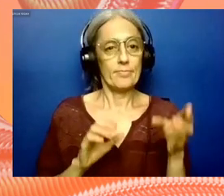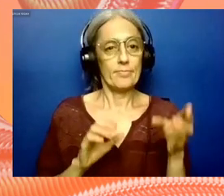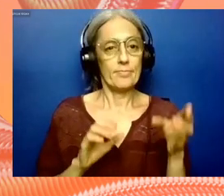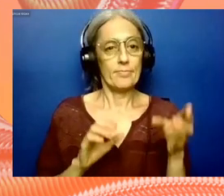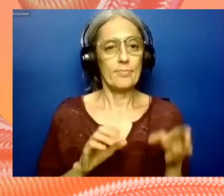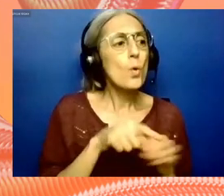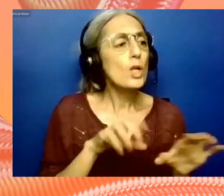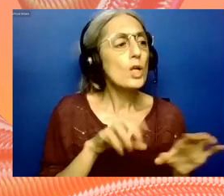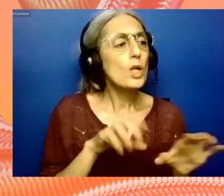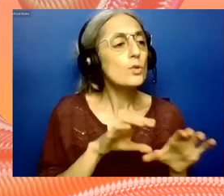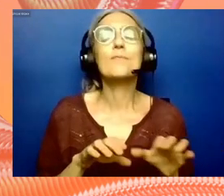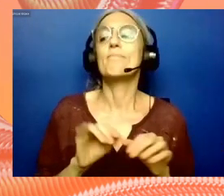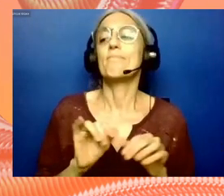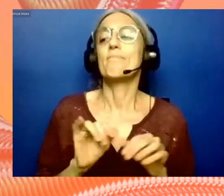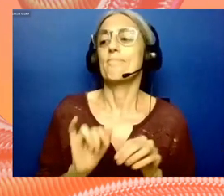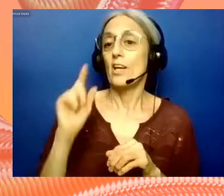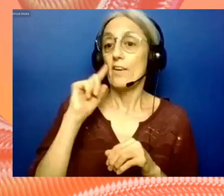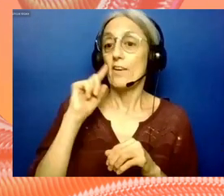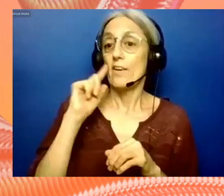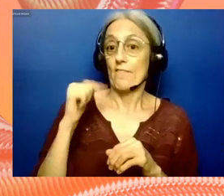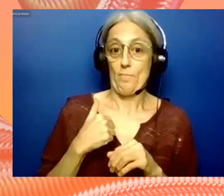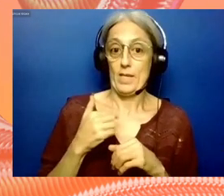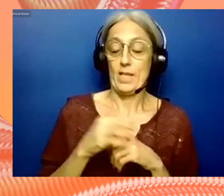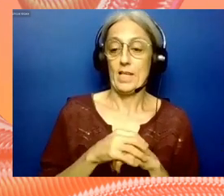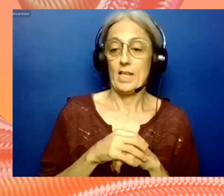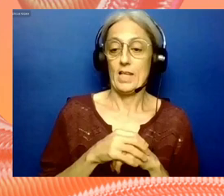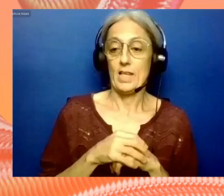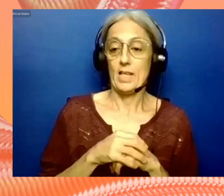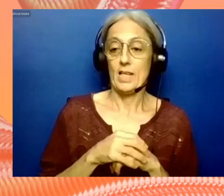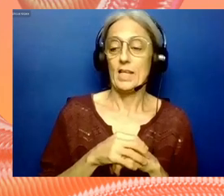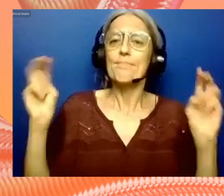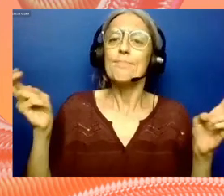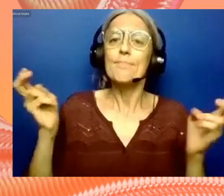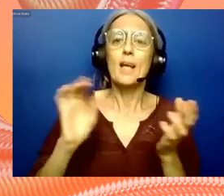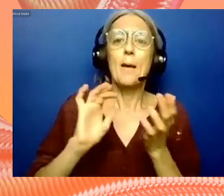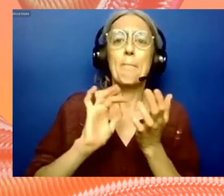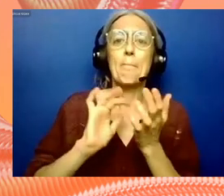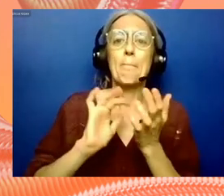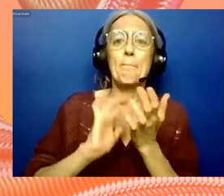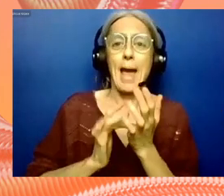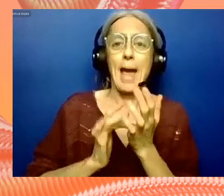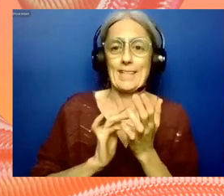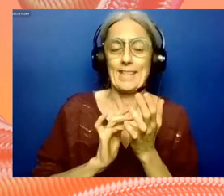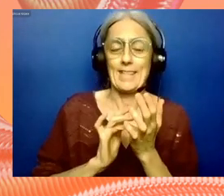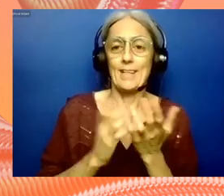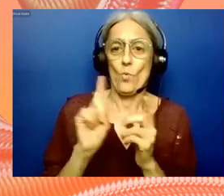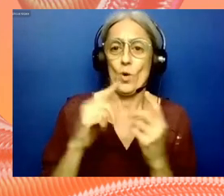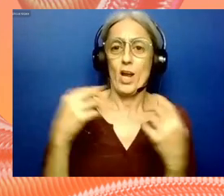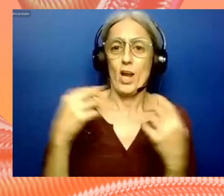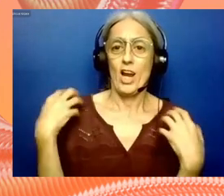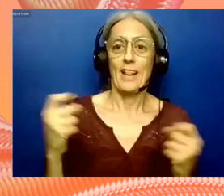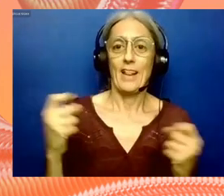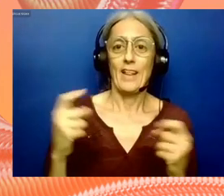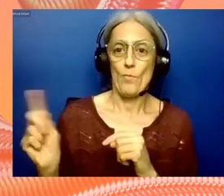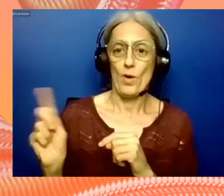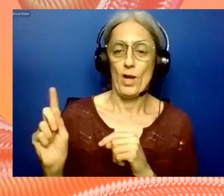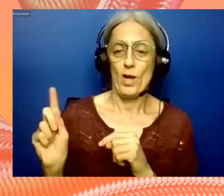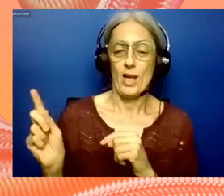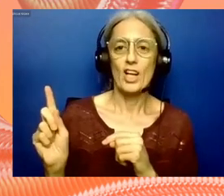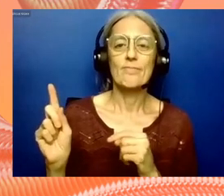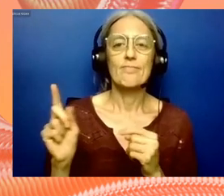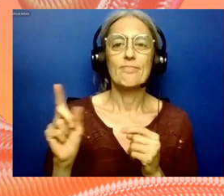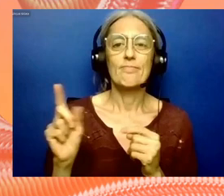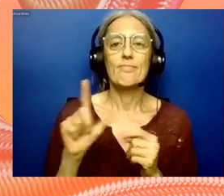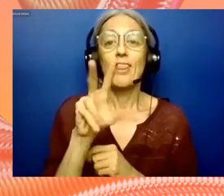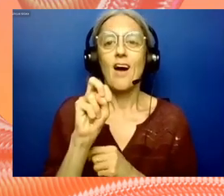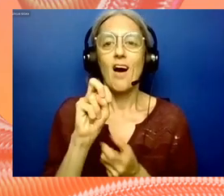For me, the medicine is expression of love. You